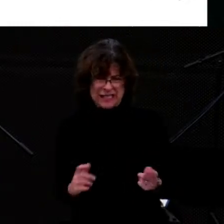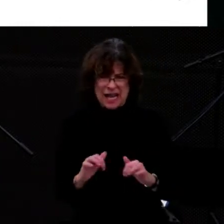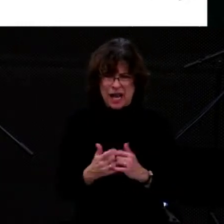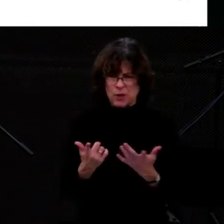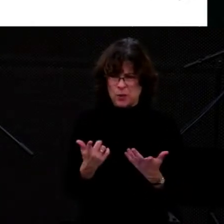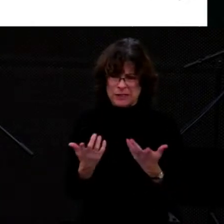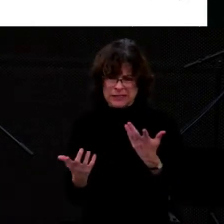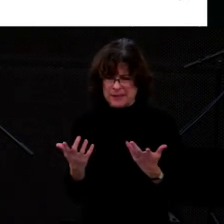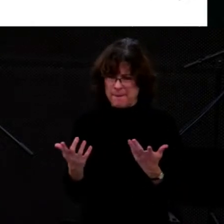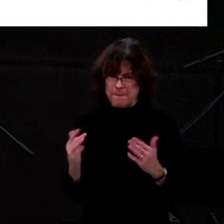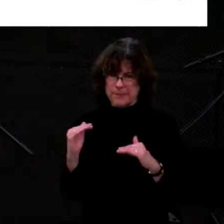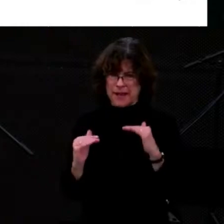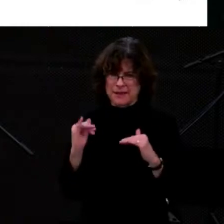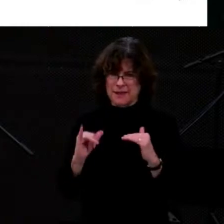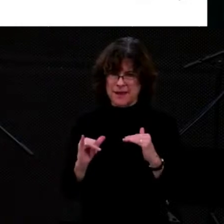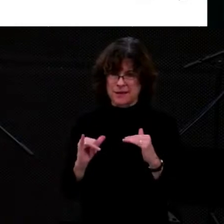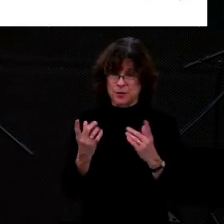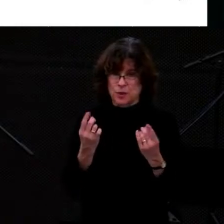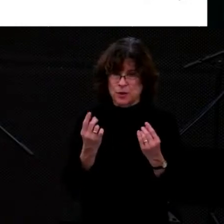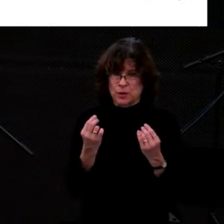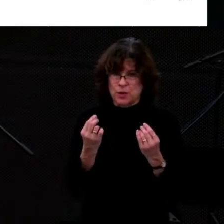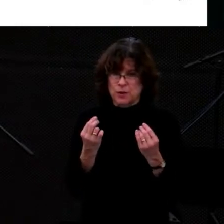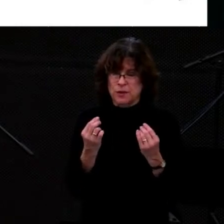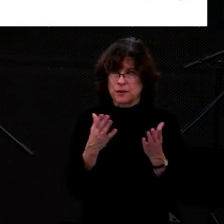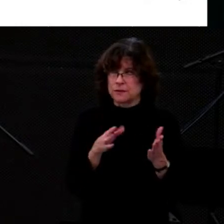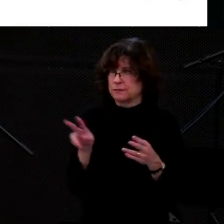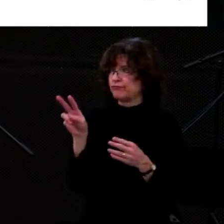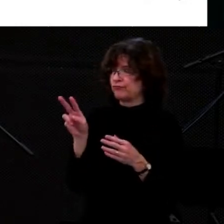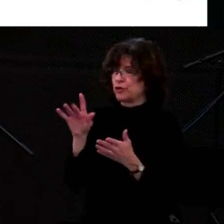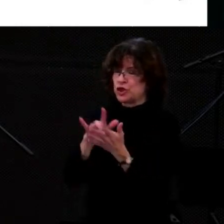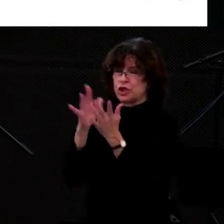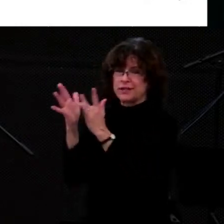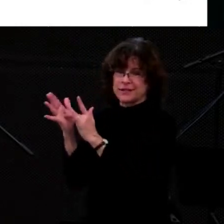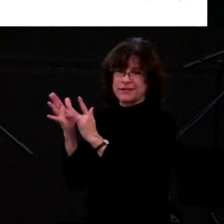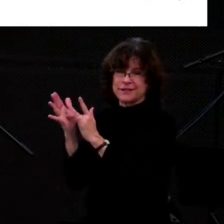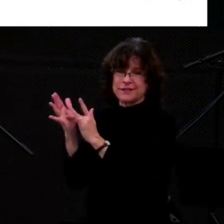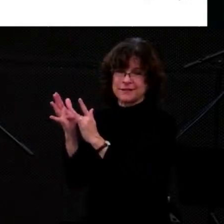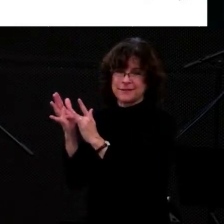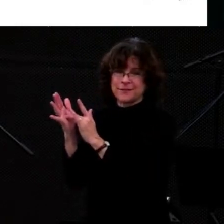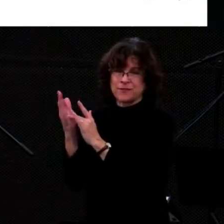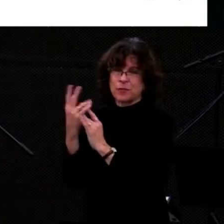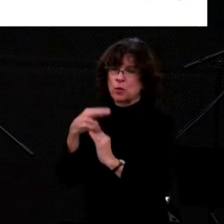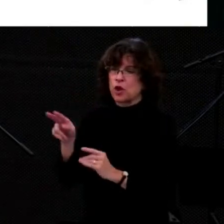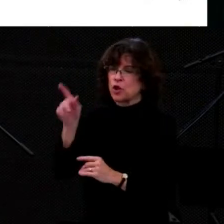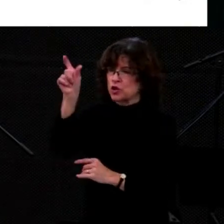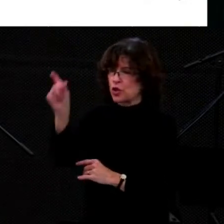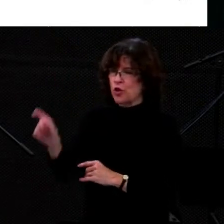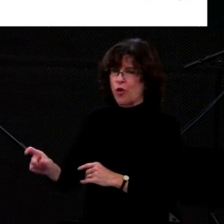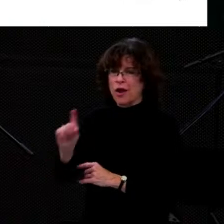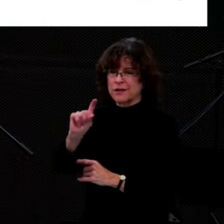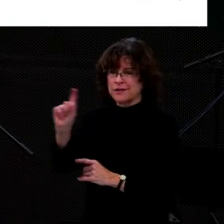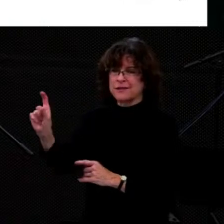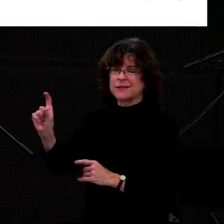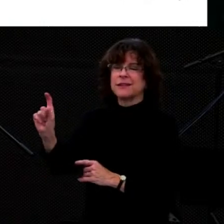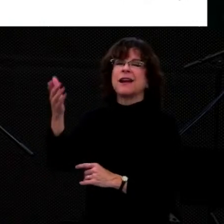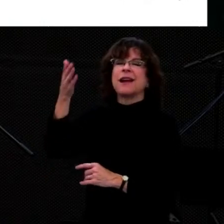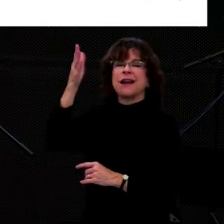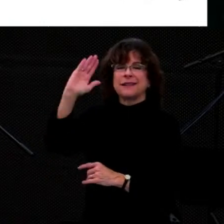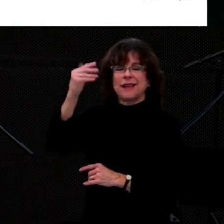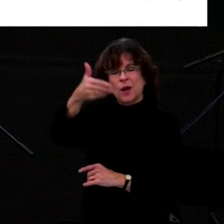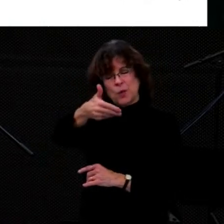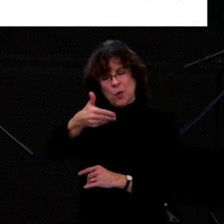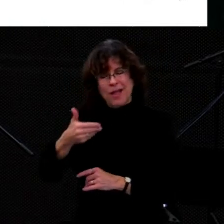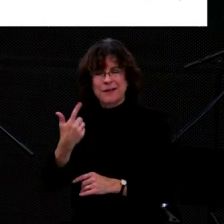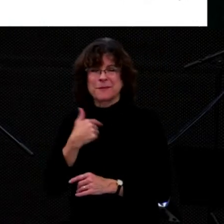gap other than to look to Jesus to save us. And in that moment, we look to the cross and God welcomes us into His family.